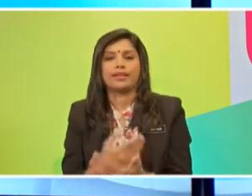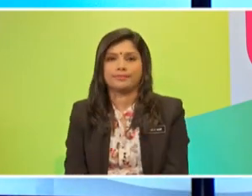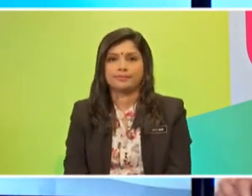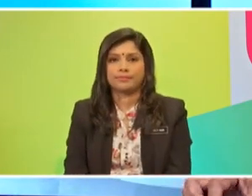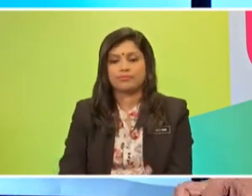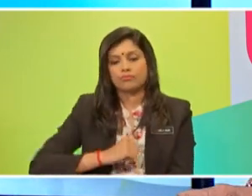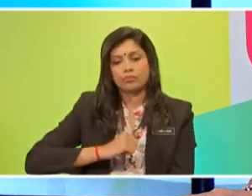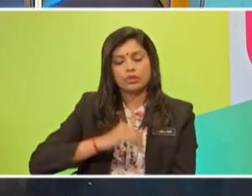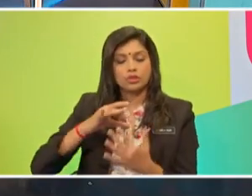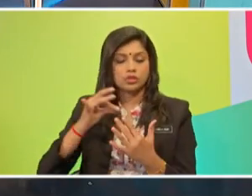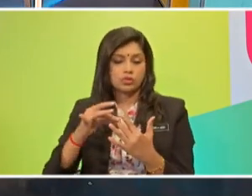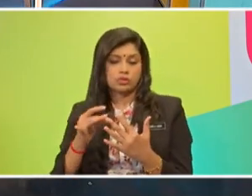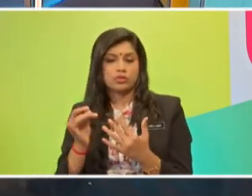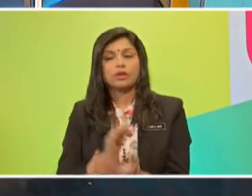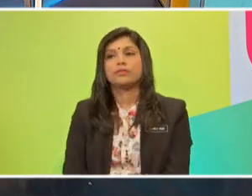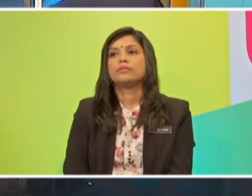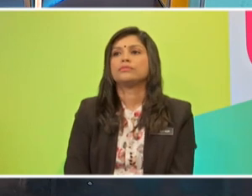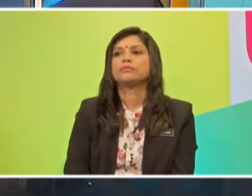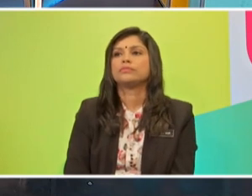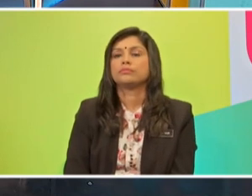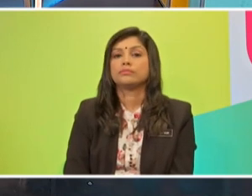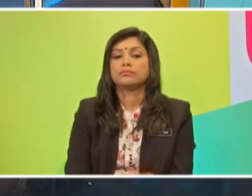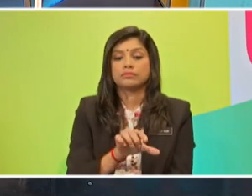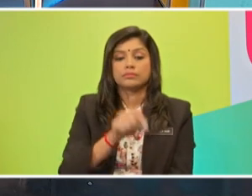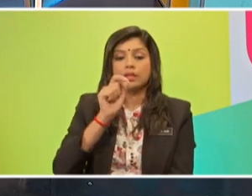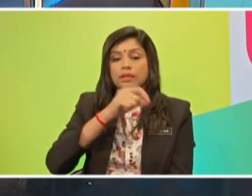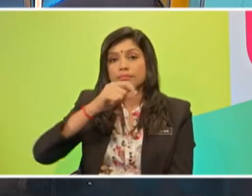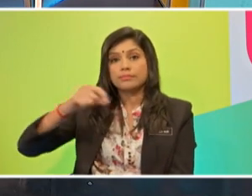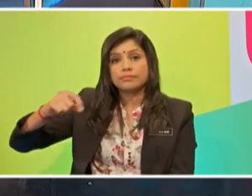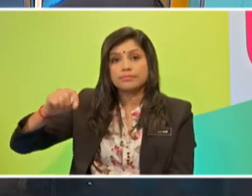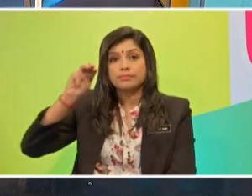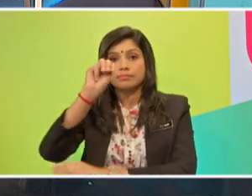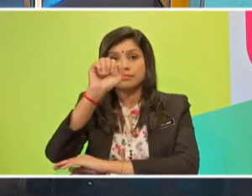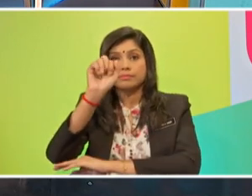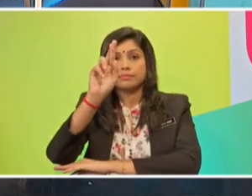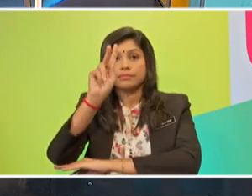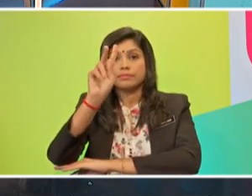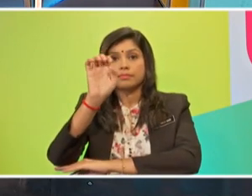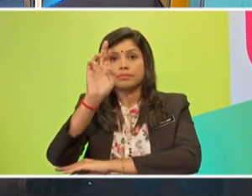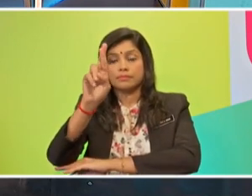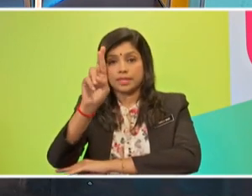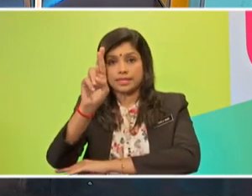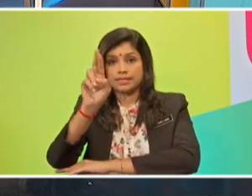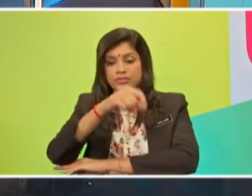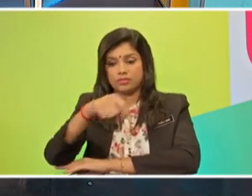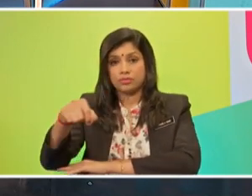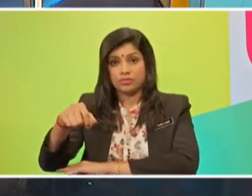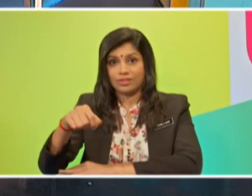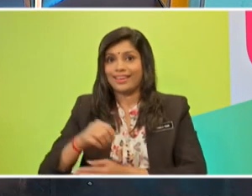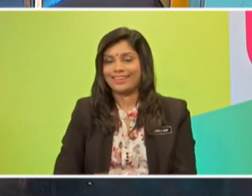the letter. Okay. Okay, I'm going to use the black marker. All right. Okay, what marker do you want to use? I will